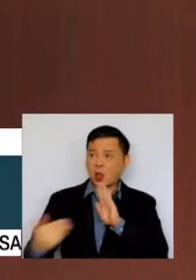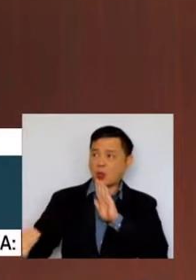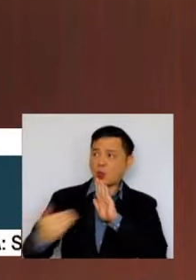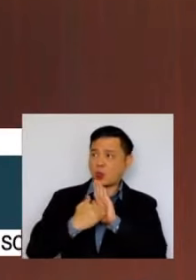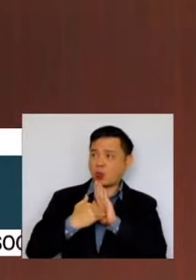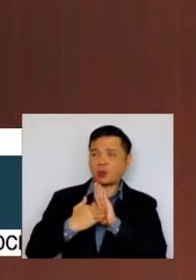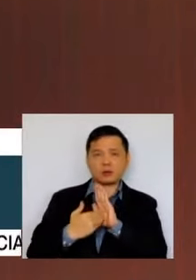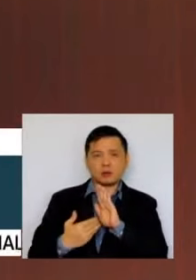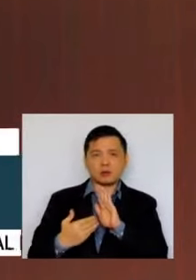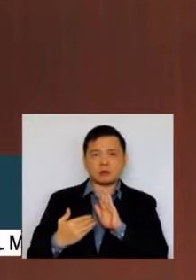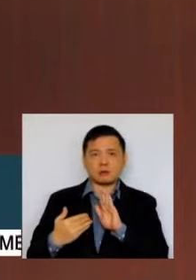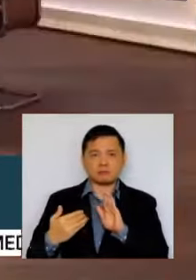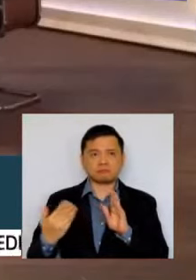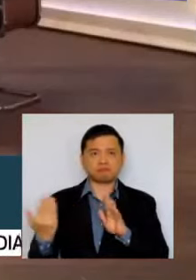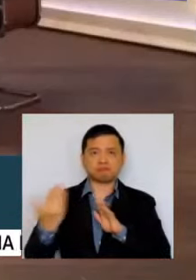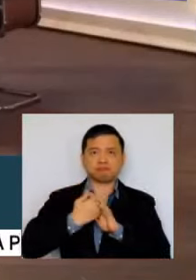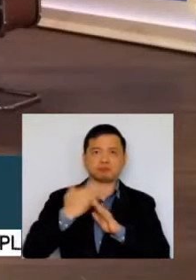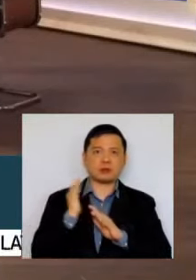work.